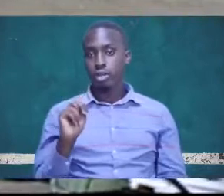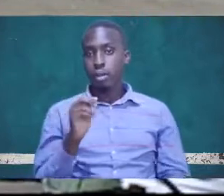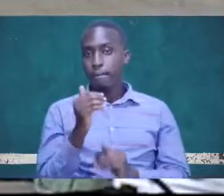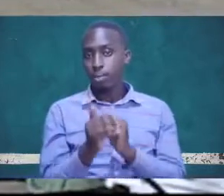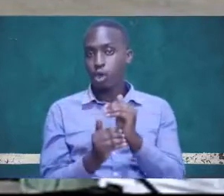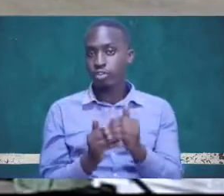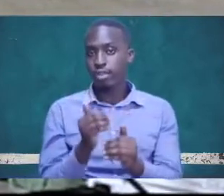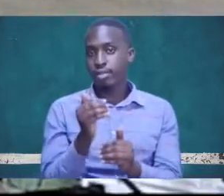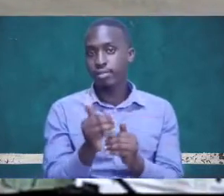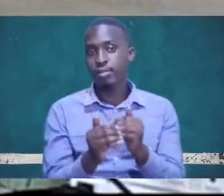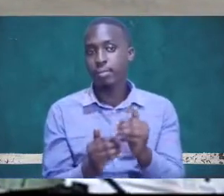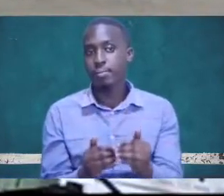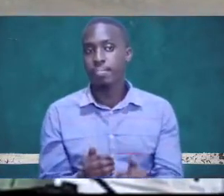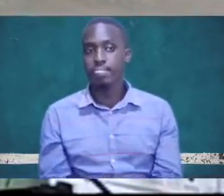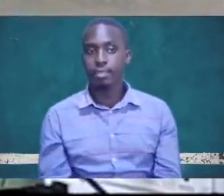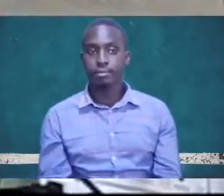process